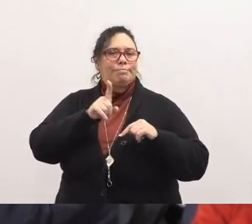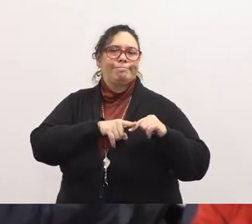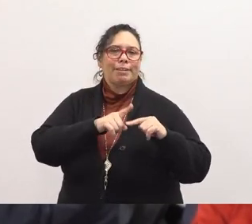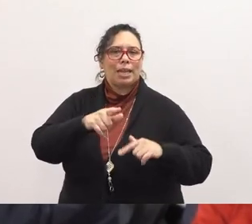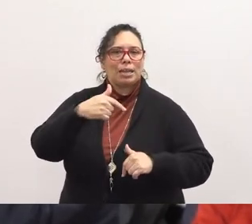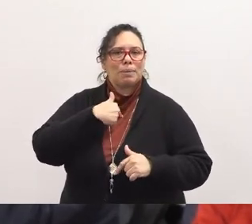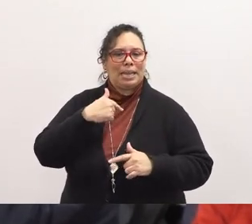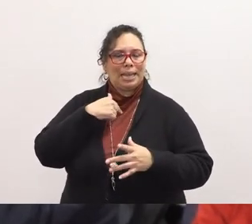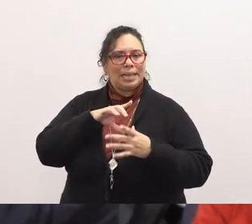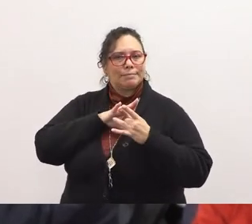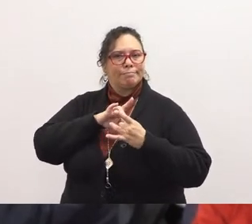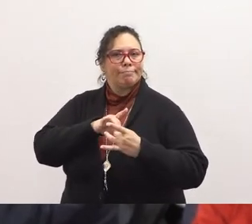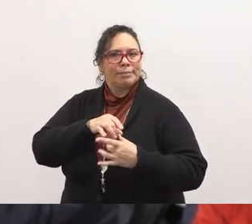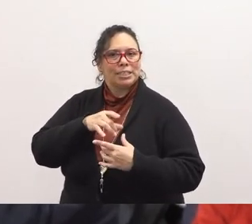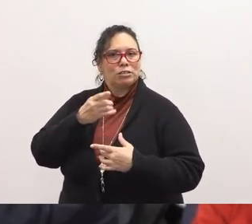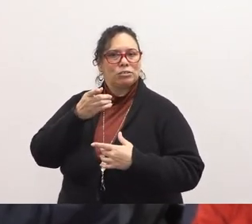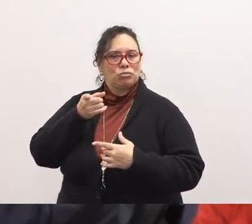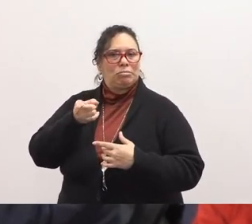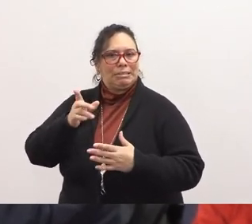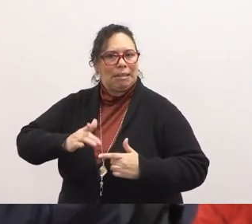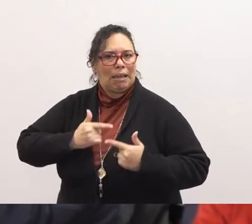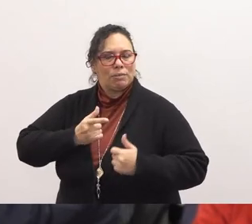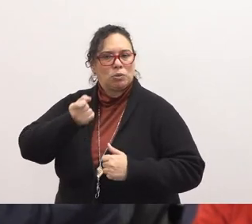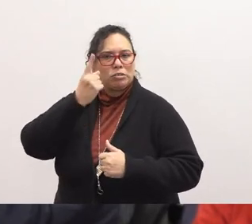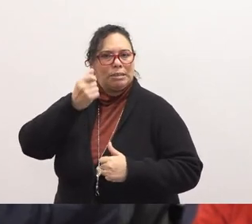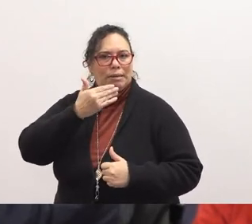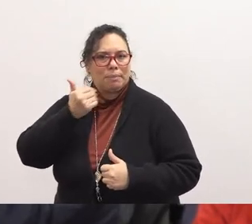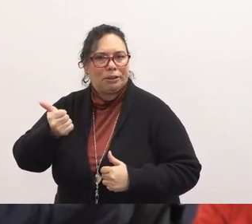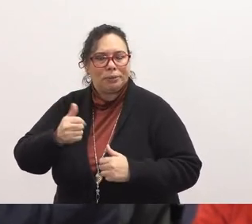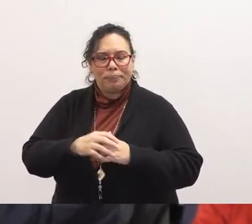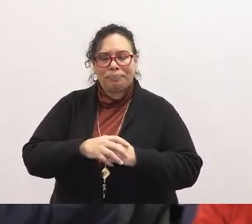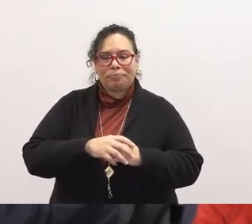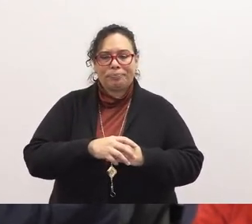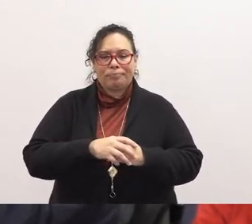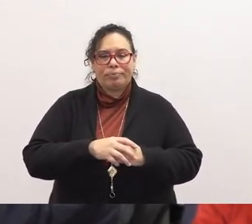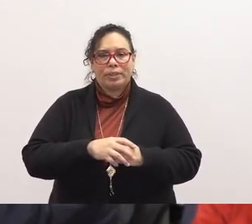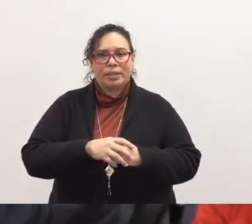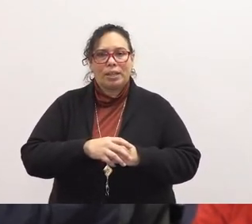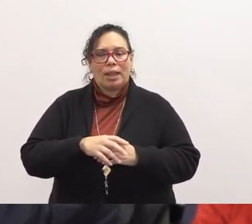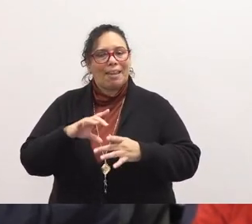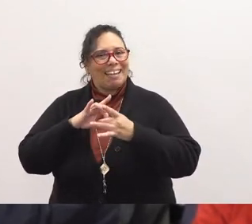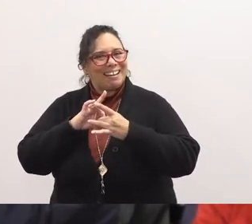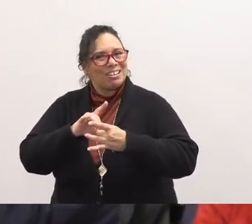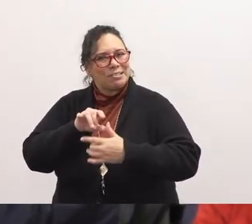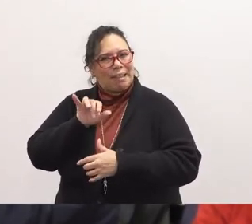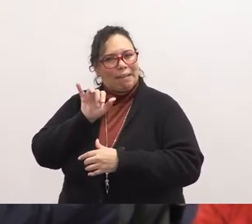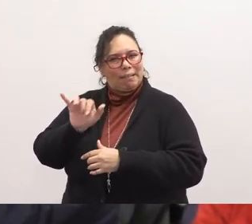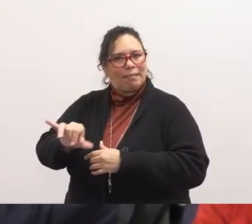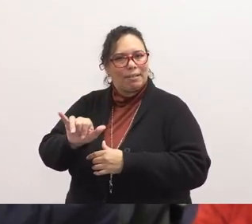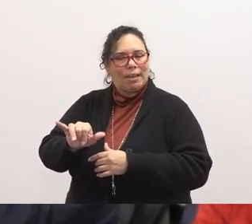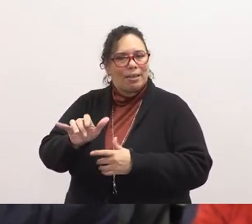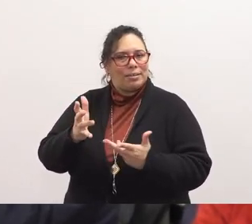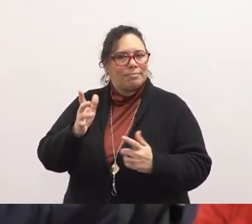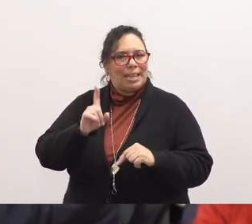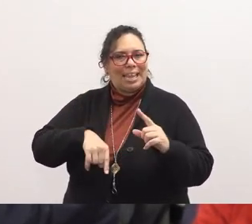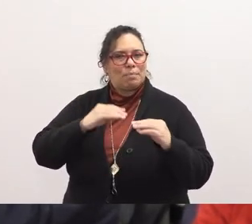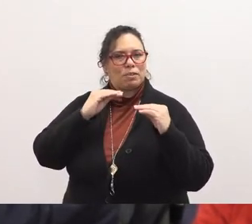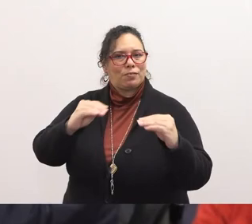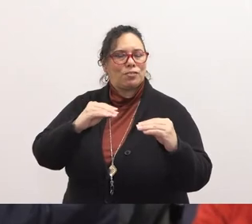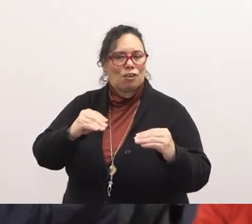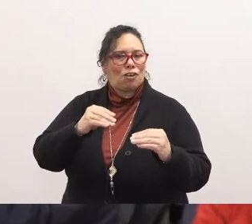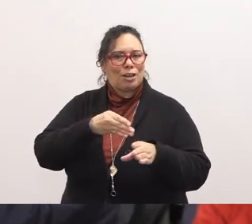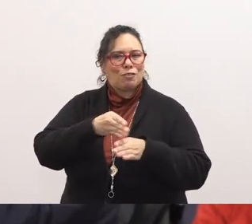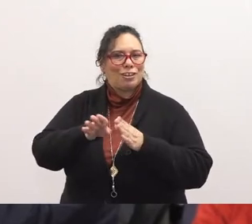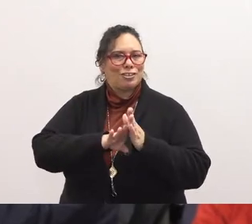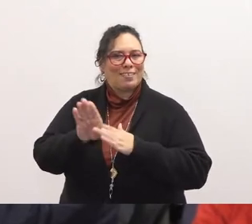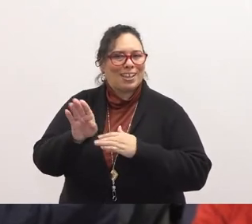his life and what was going on so that he could better understand the assignment. Moments of connection like this cannot be taught in professional development.